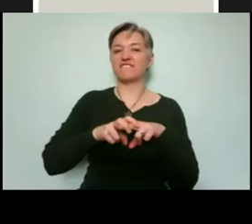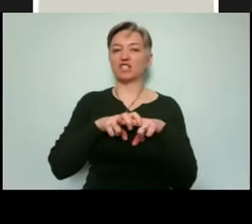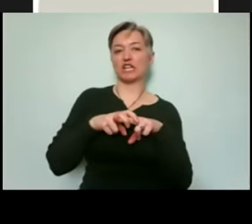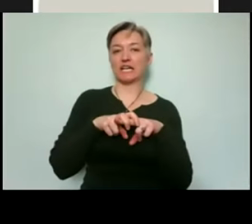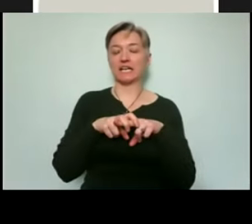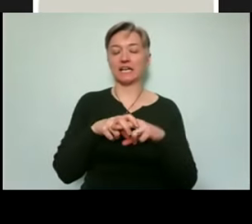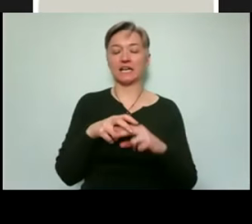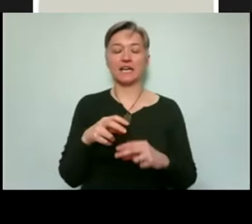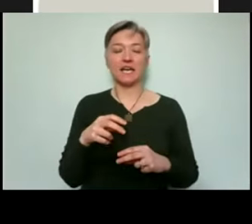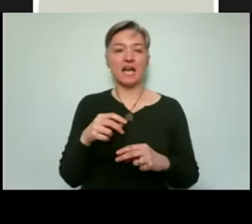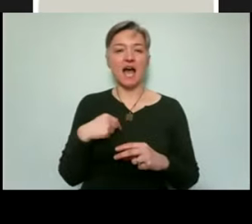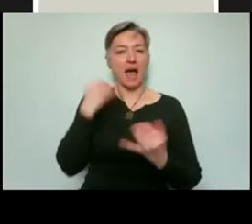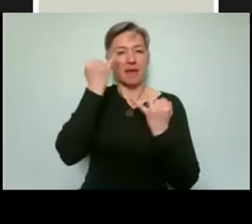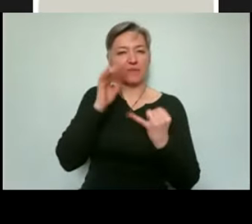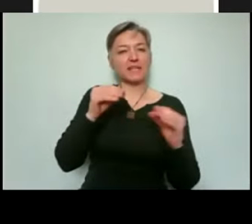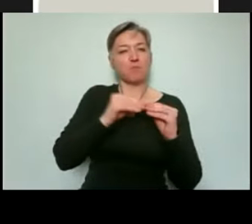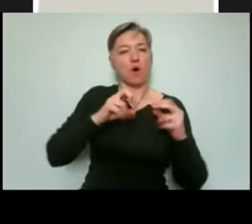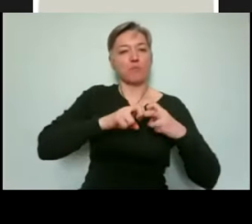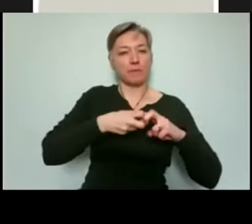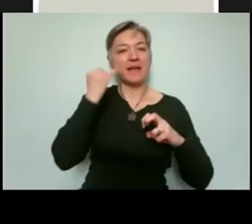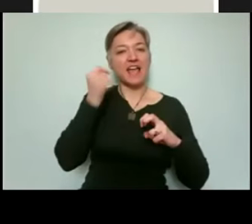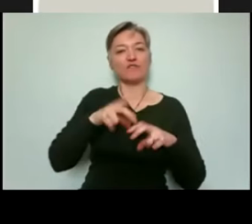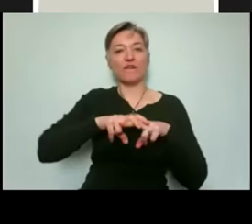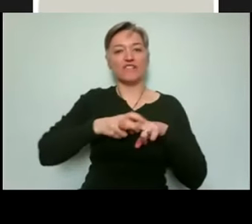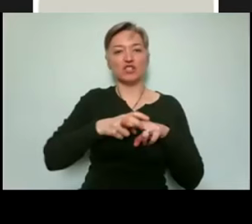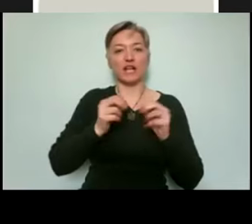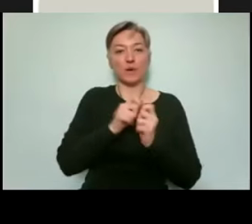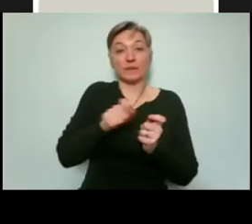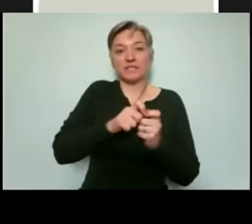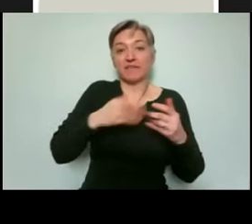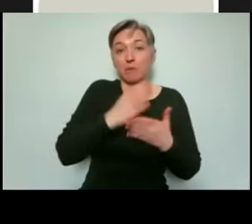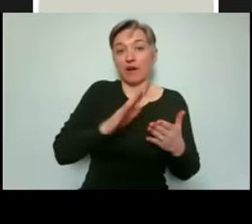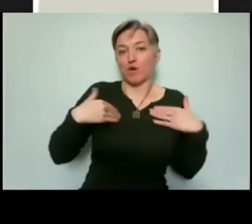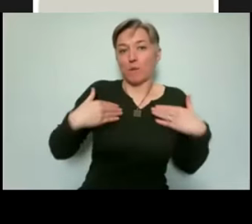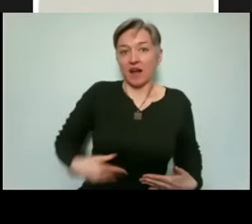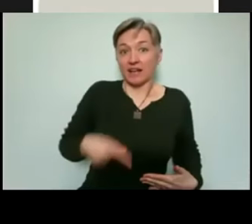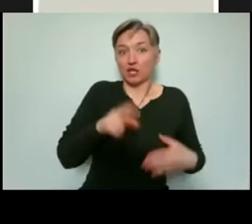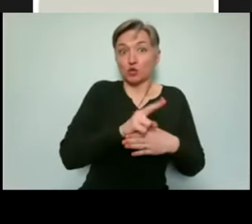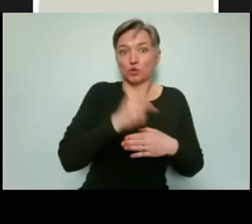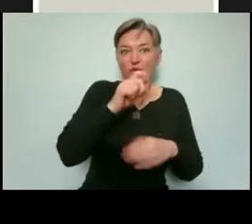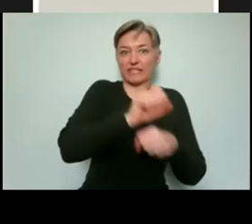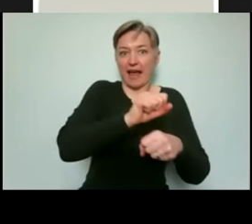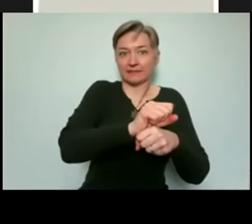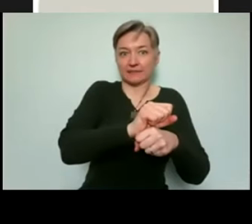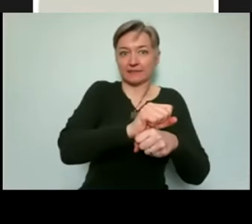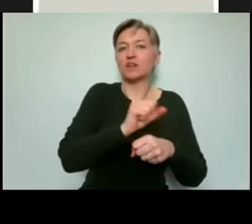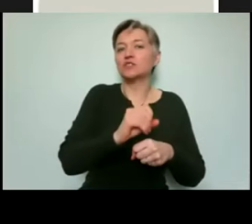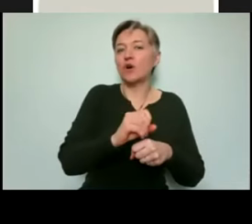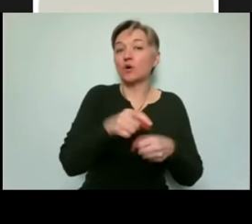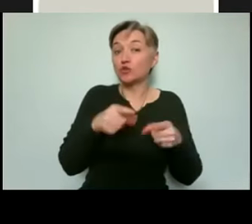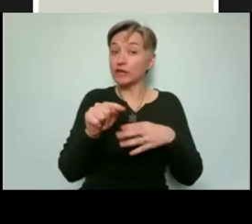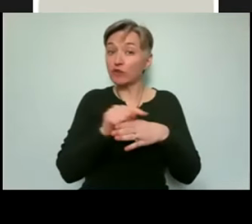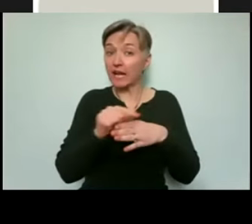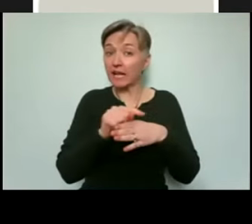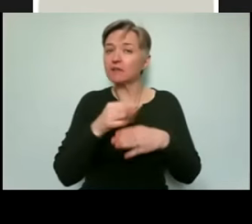that fidgeting is more of a problem if you're fidgeting with the part of the body you're going to use to do the task. Mm-hmm. And so I wonder if during training, what